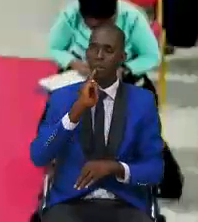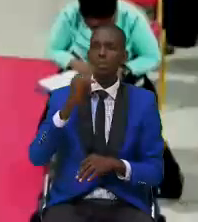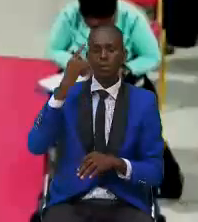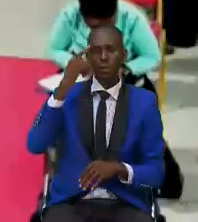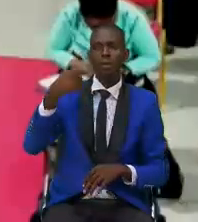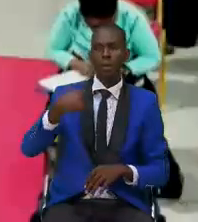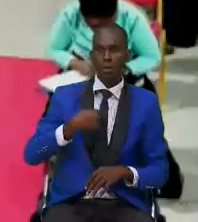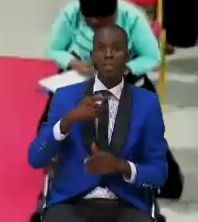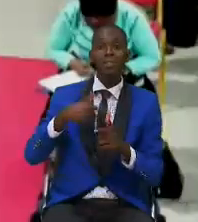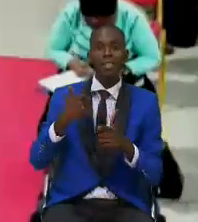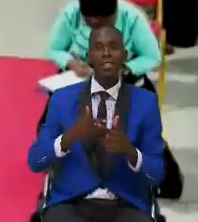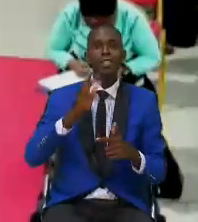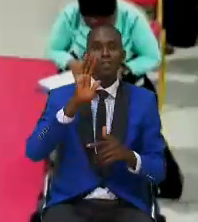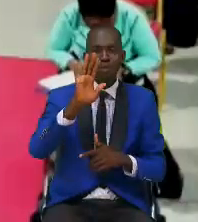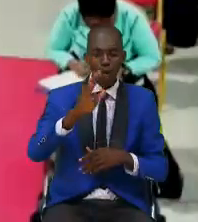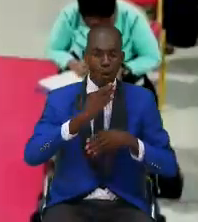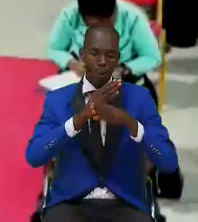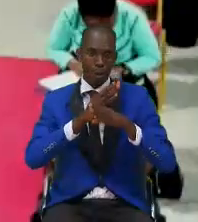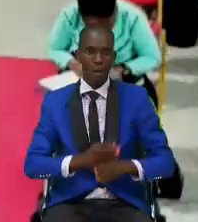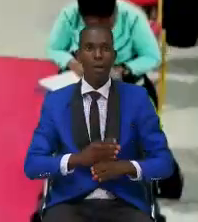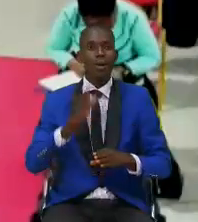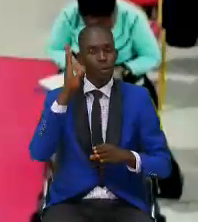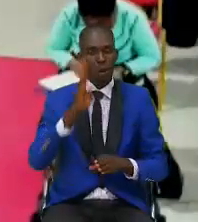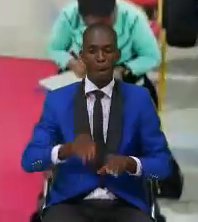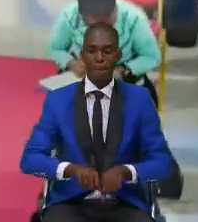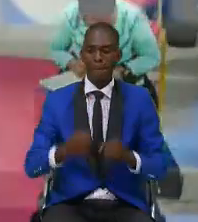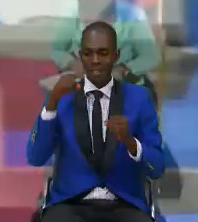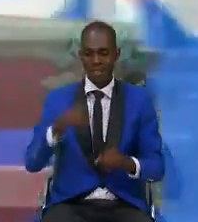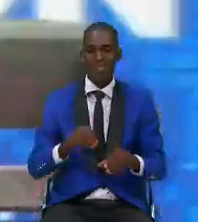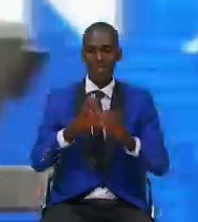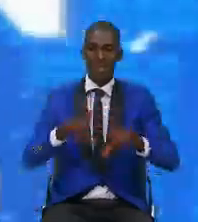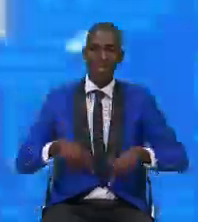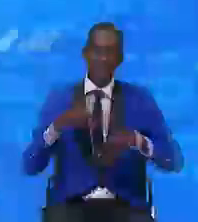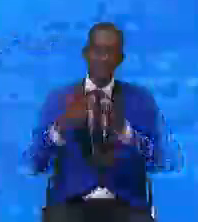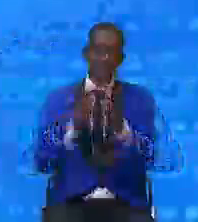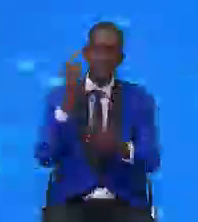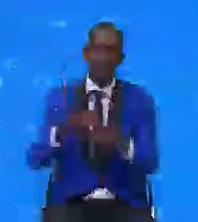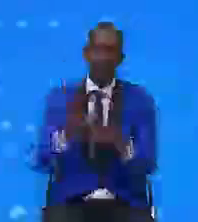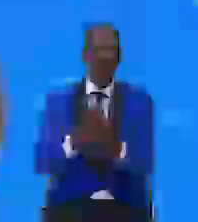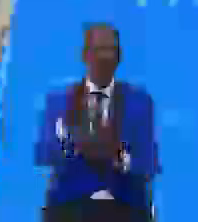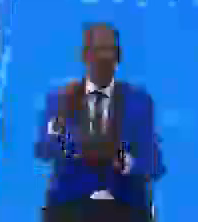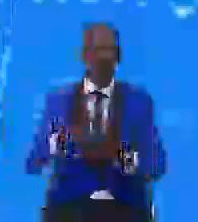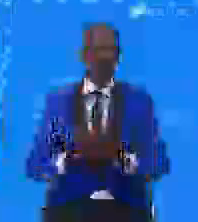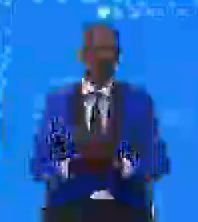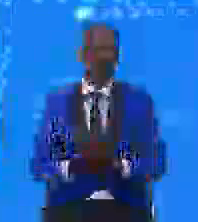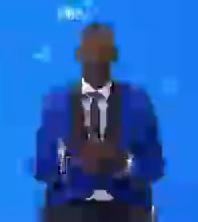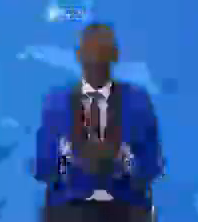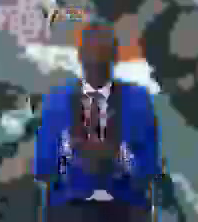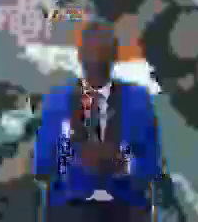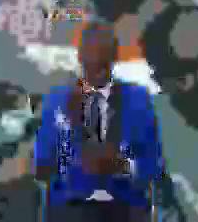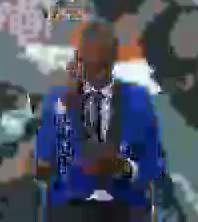and you say, that is coming for me, the barrier to divine solution will break down in your life